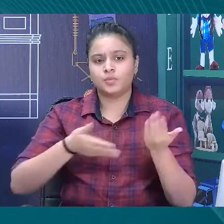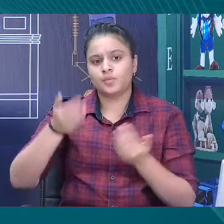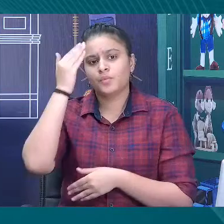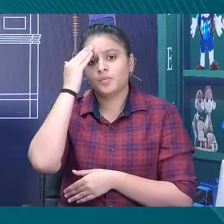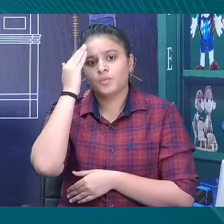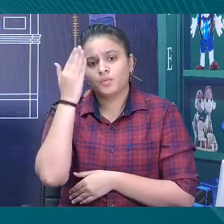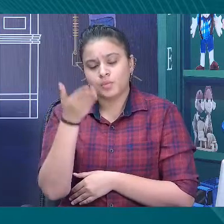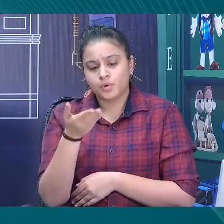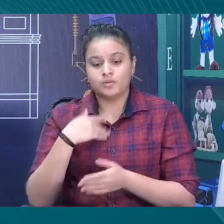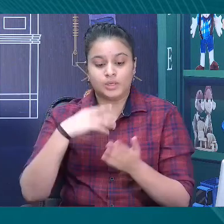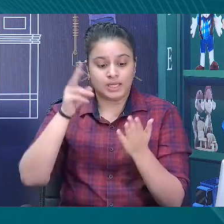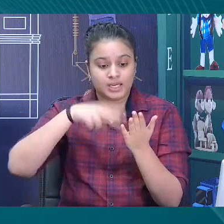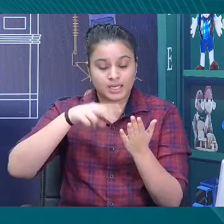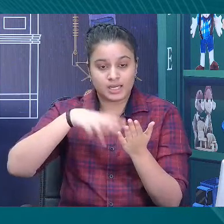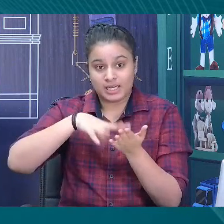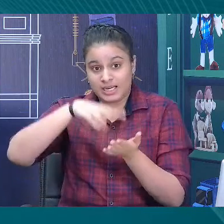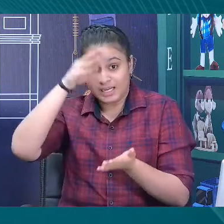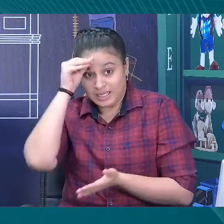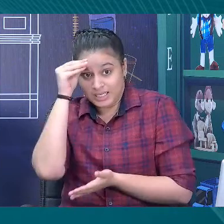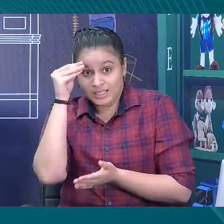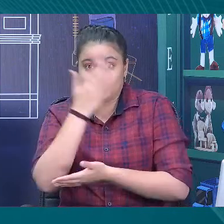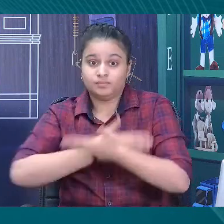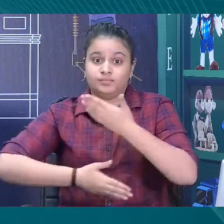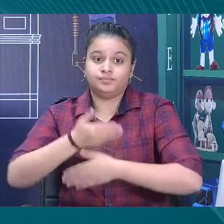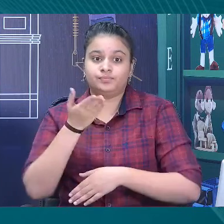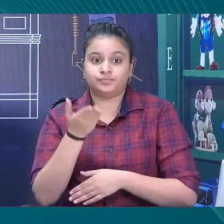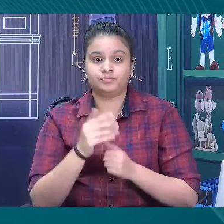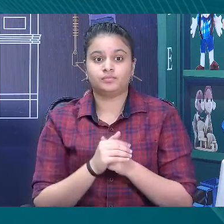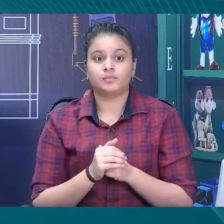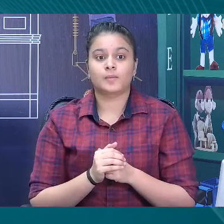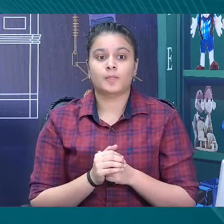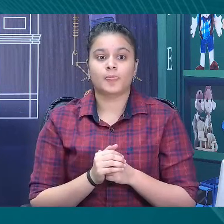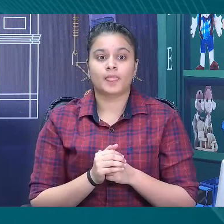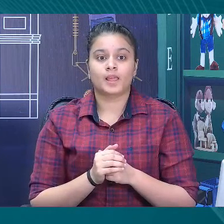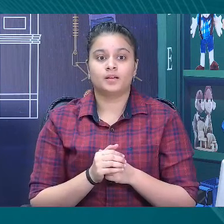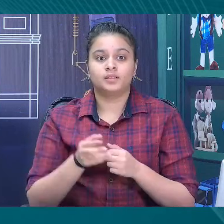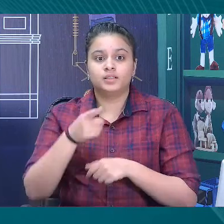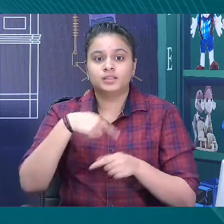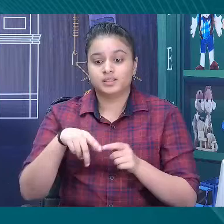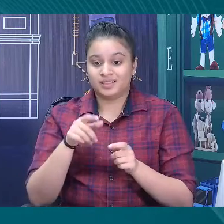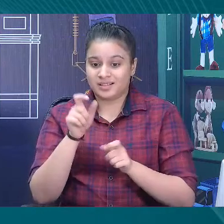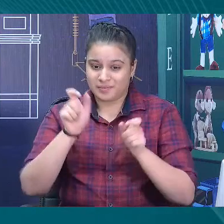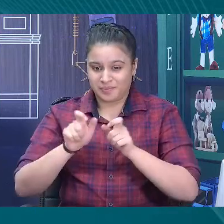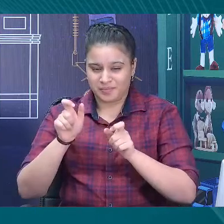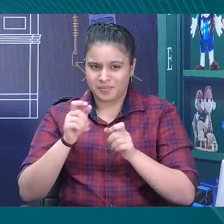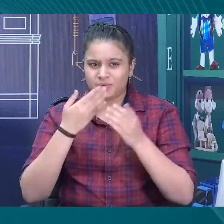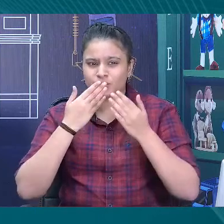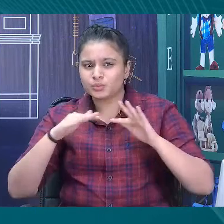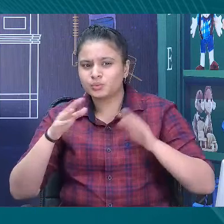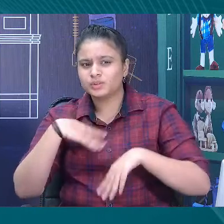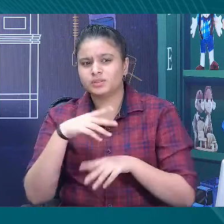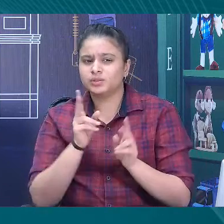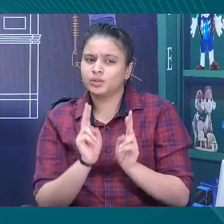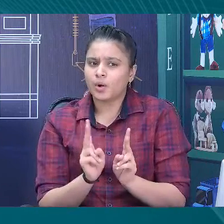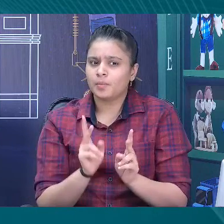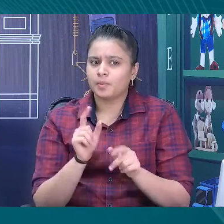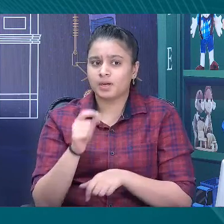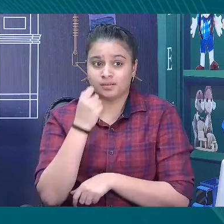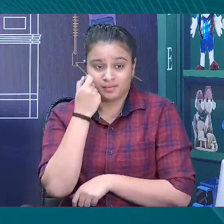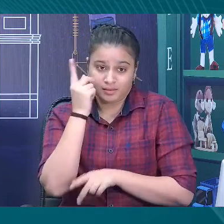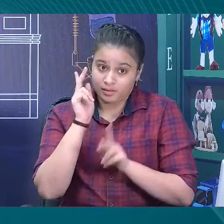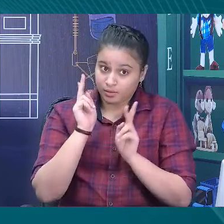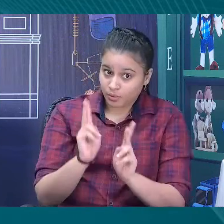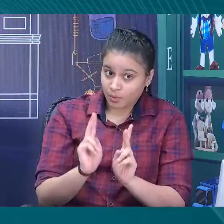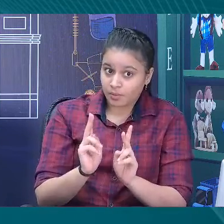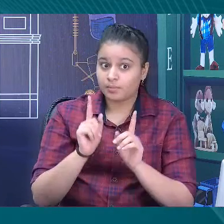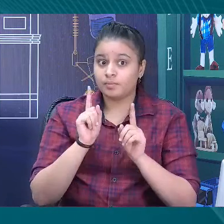is a learning disorder. It occurs in children with normal vision and intelligence. But there